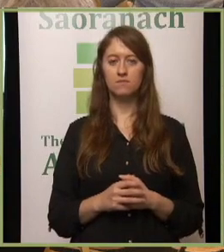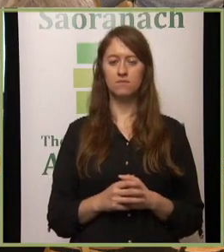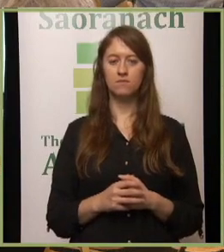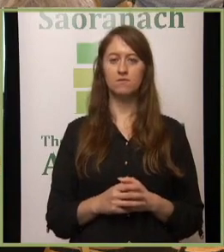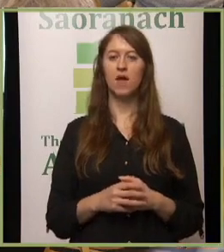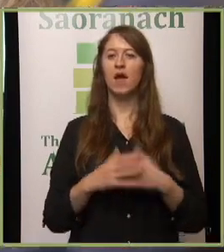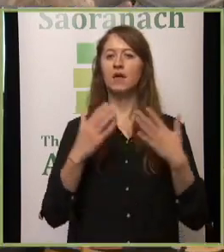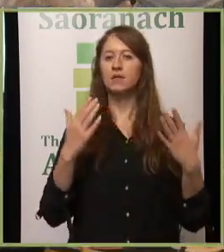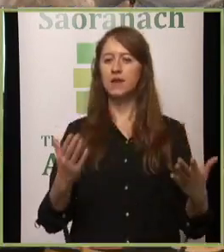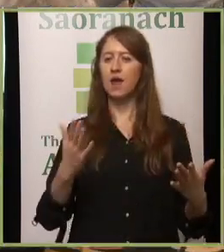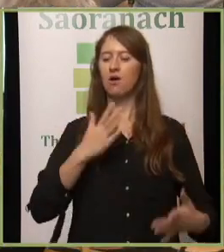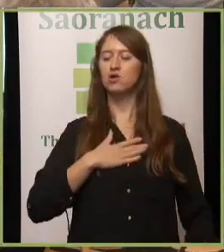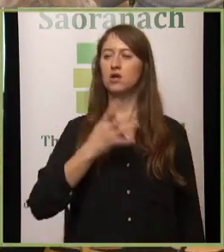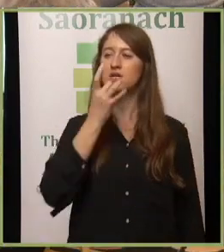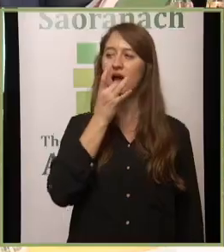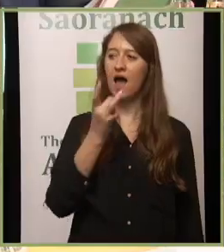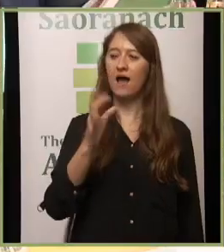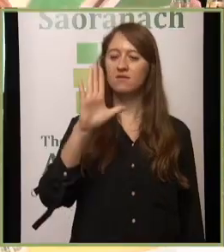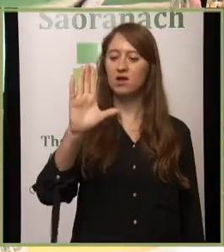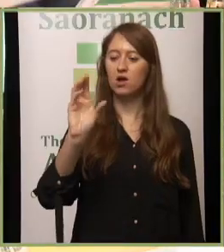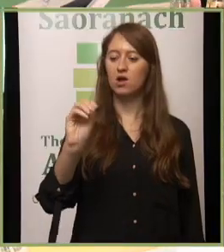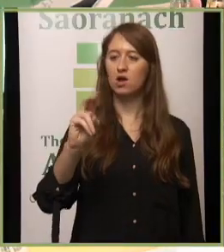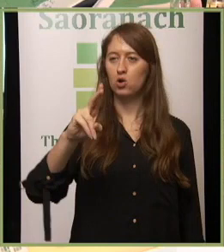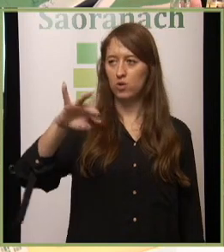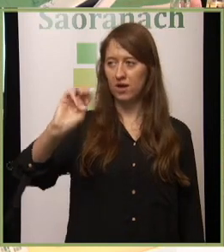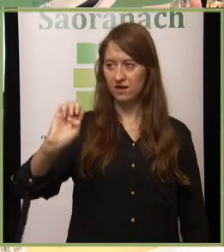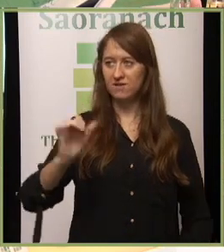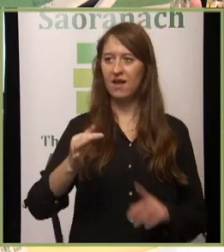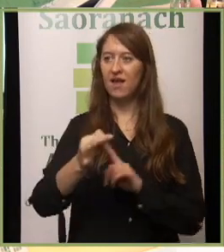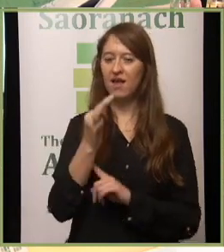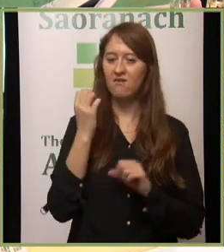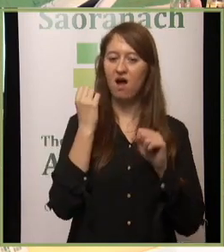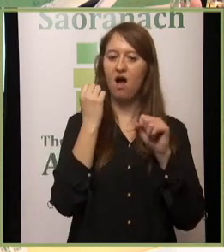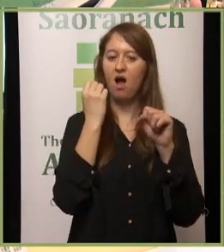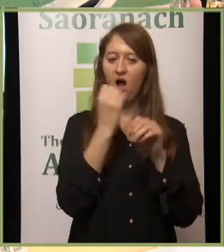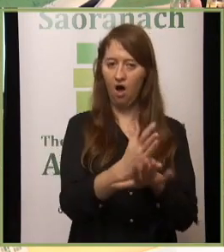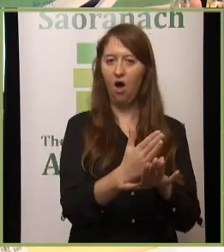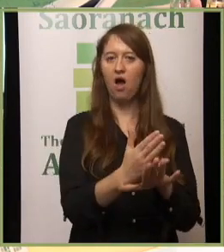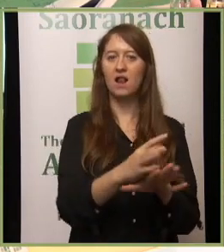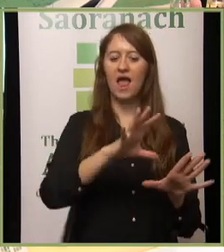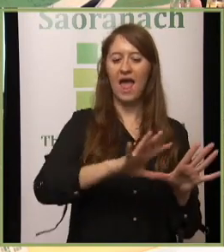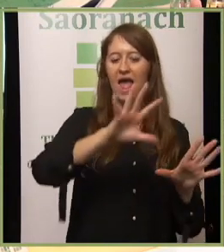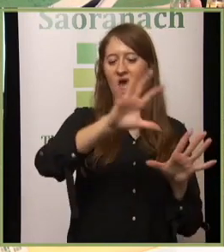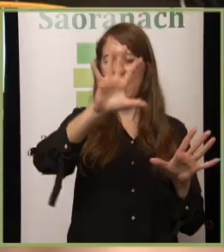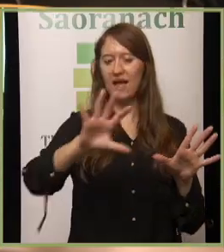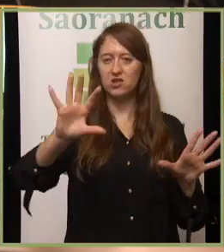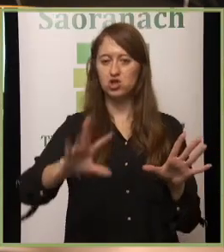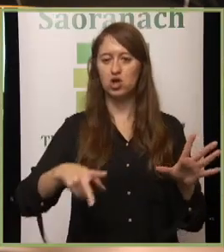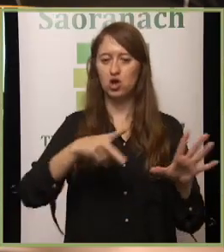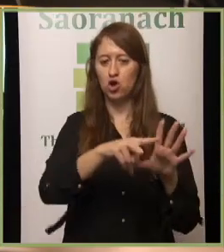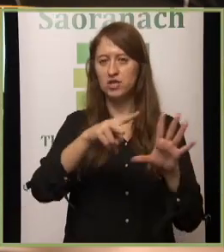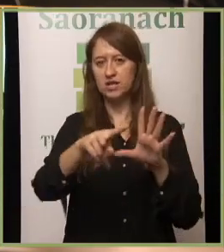Now, I'm just going to ask Louise, if all hedge cutting personnel complete such courses, what happens if you're a farmer who's